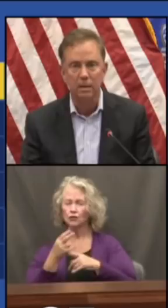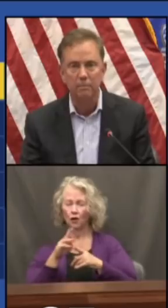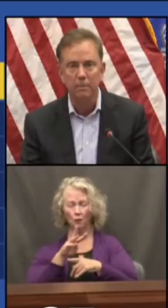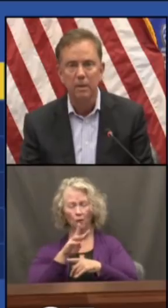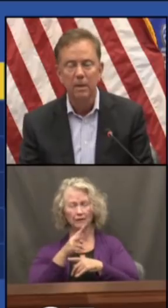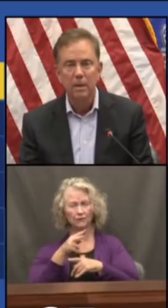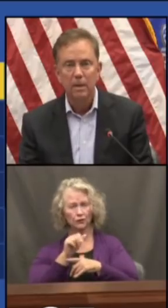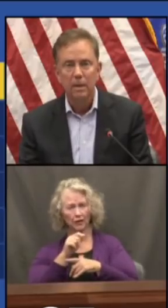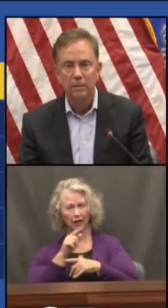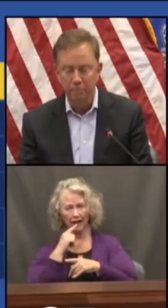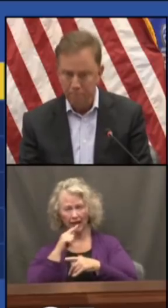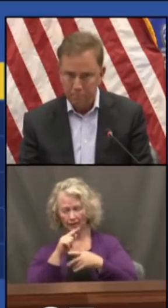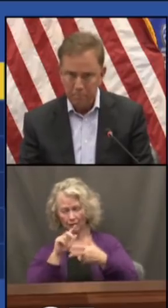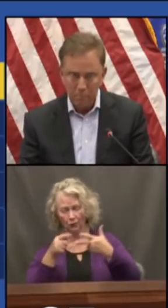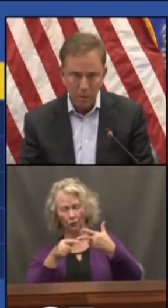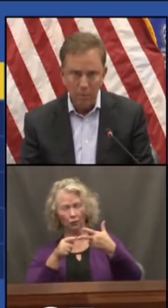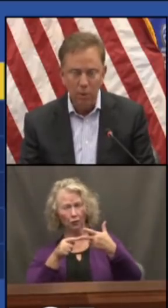fatality